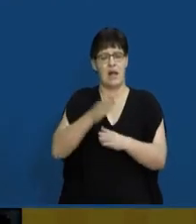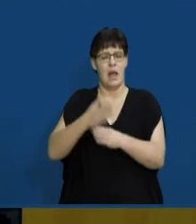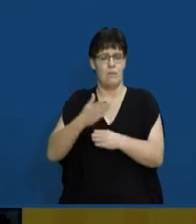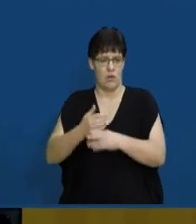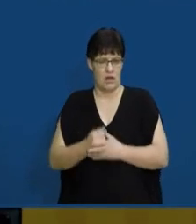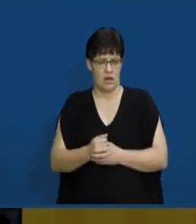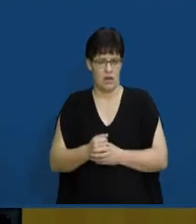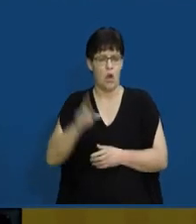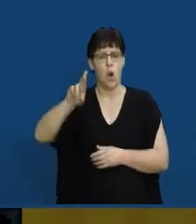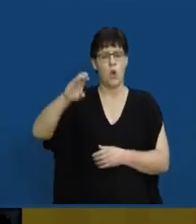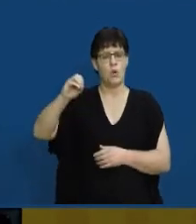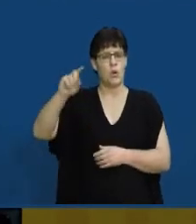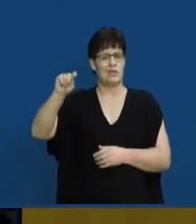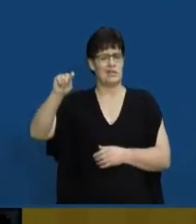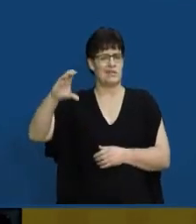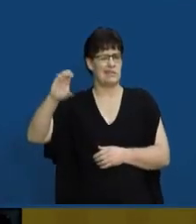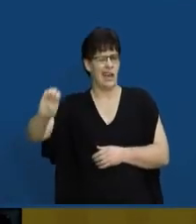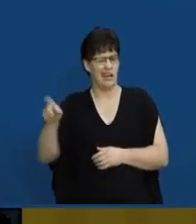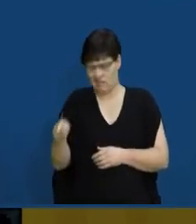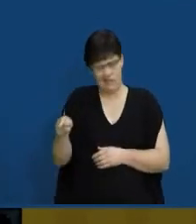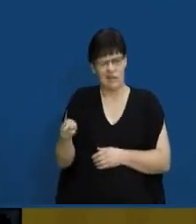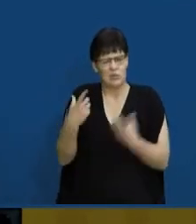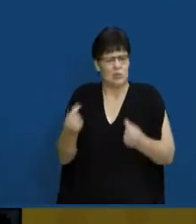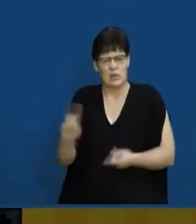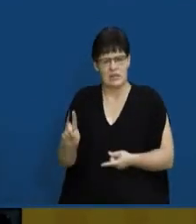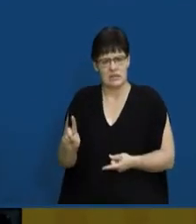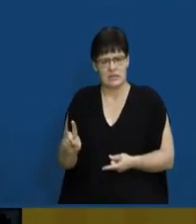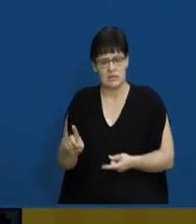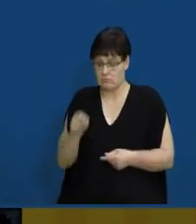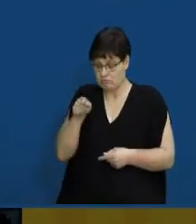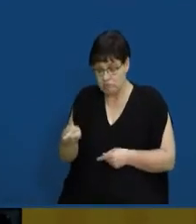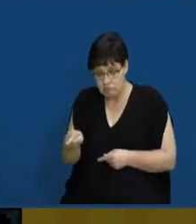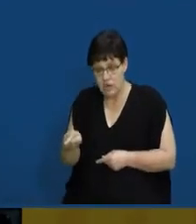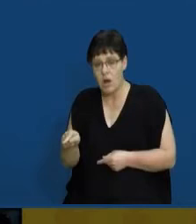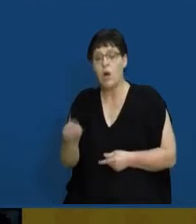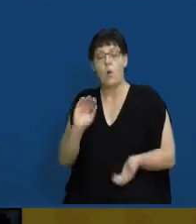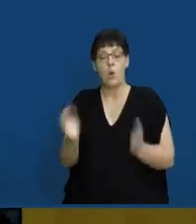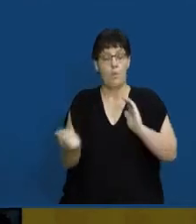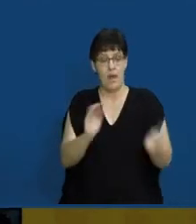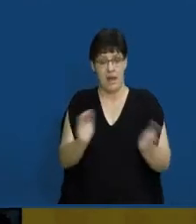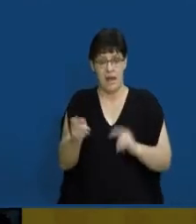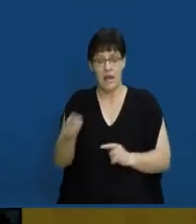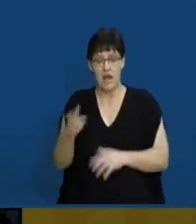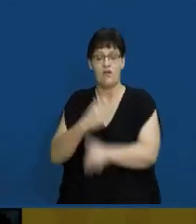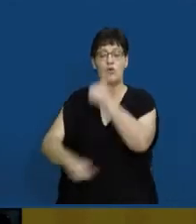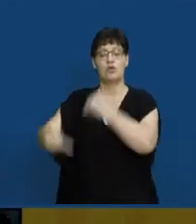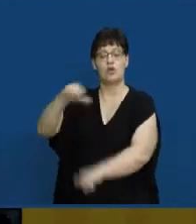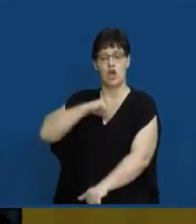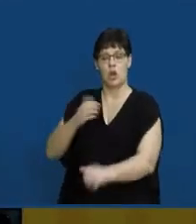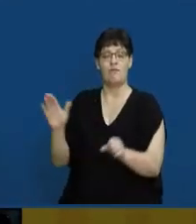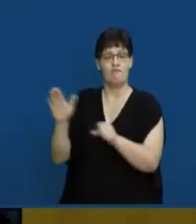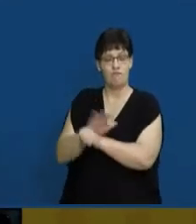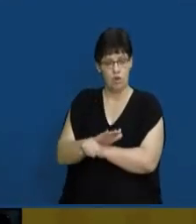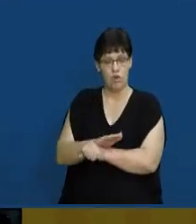your ROTCE, right? You're going to compare your ROTCE, that means your return on total